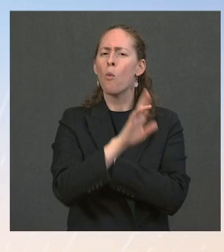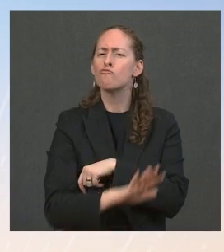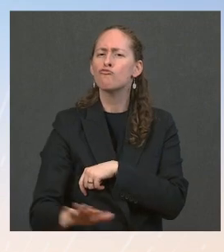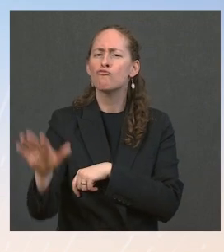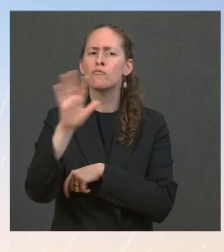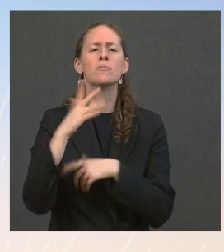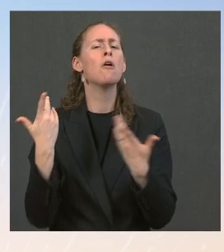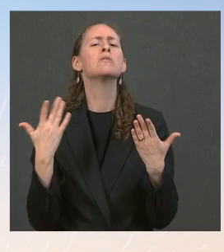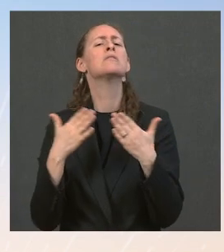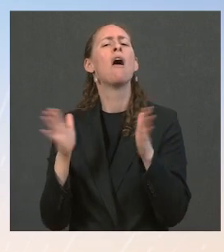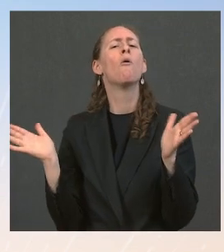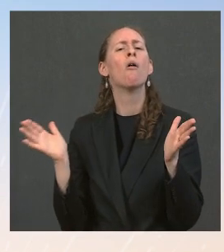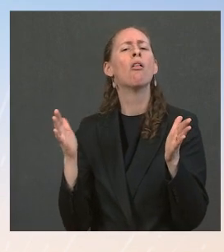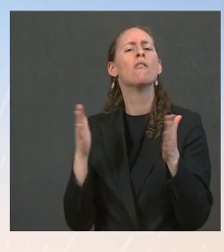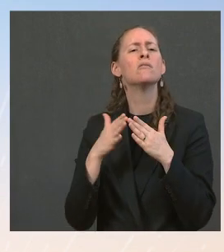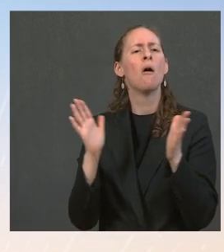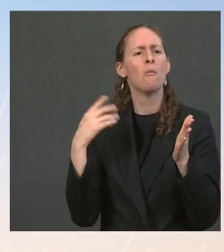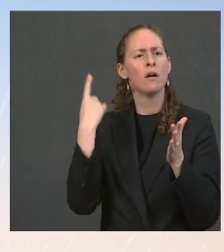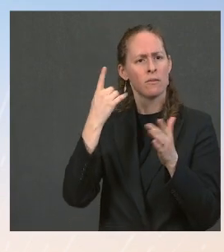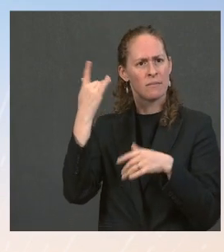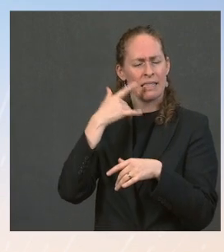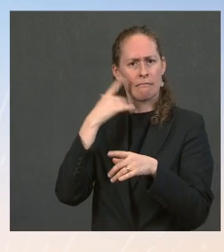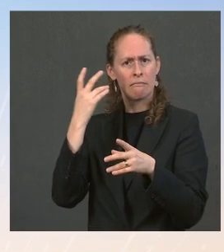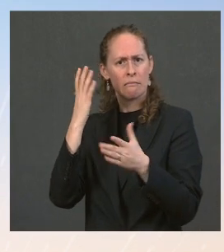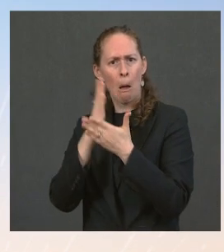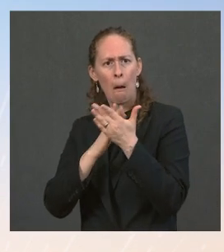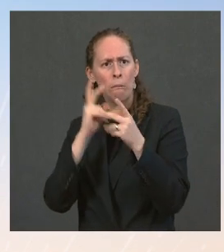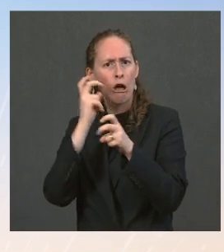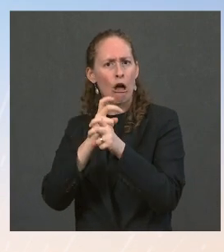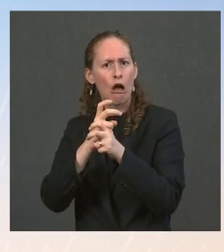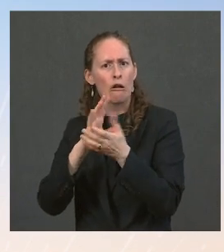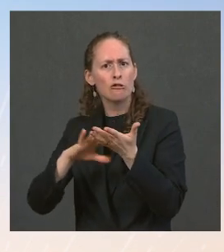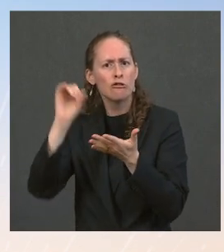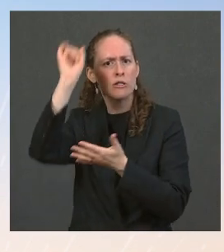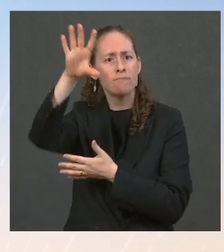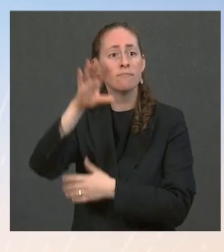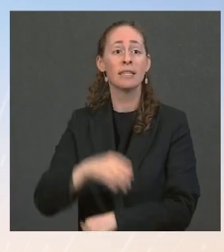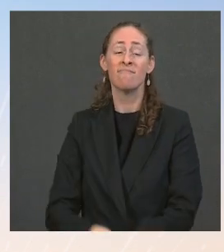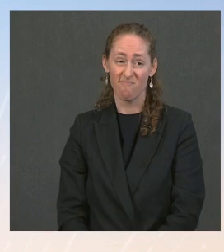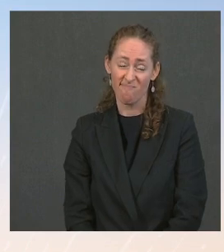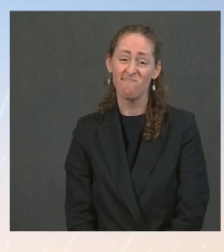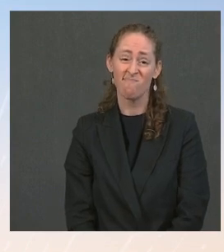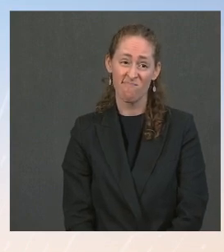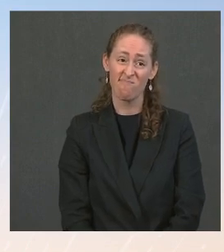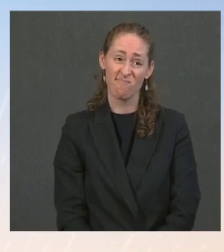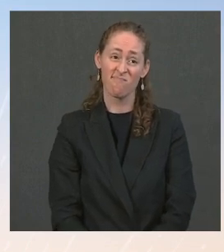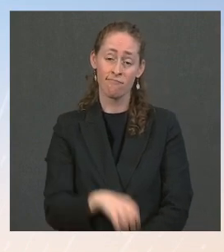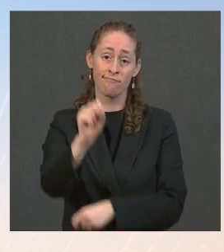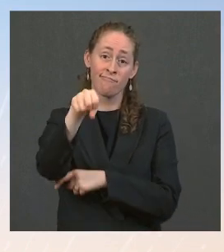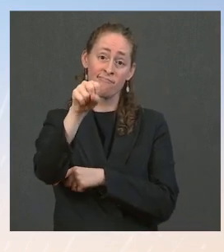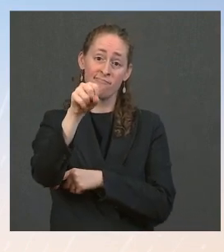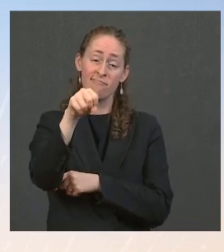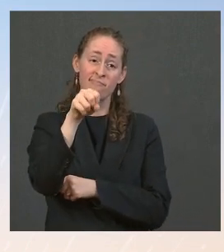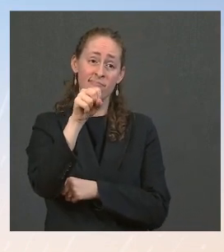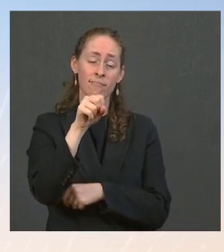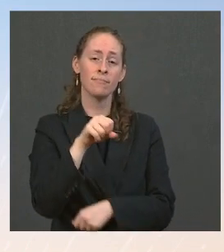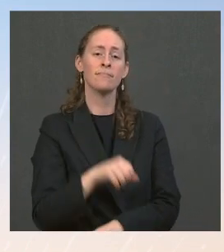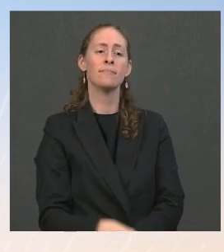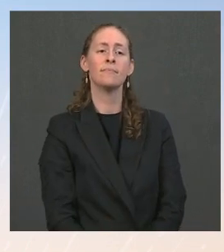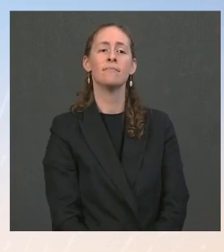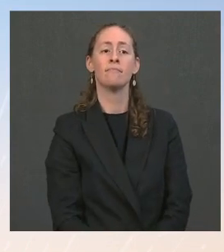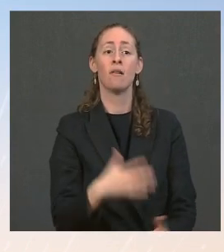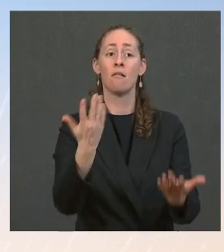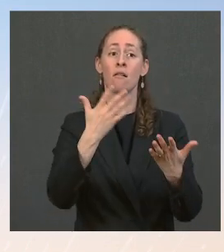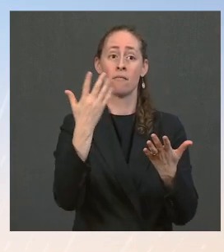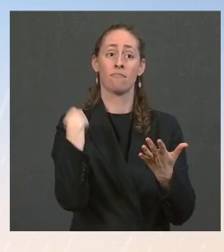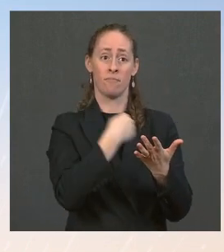all have noted that it is difficult. You're right. It has been. What is a good sign, I should say, is that because we've now distributed,